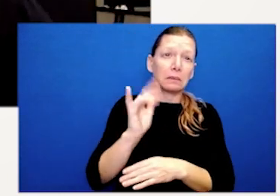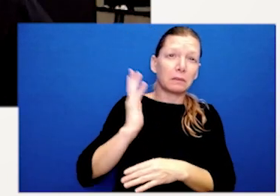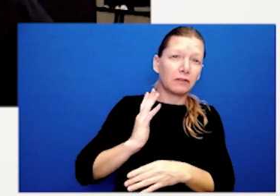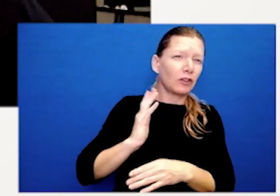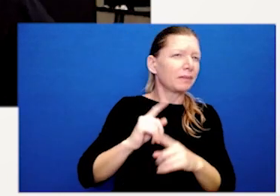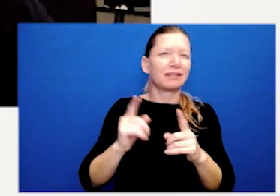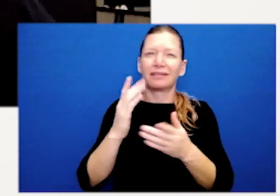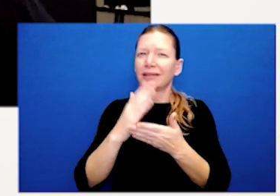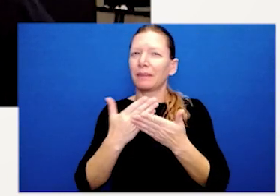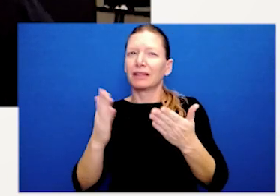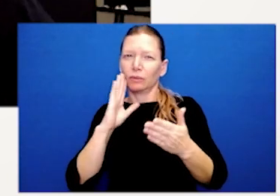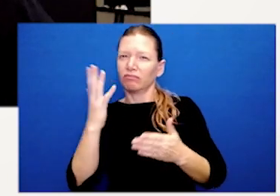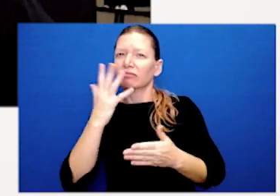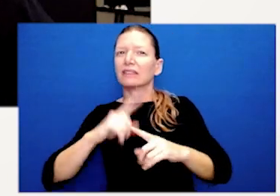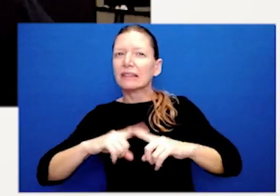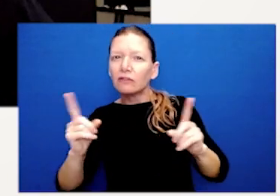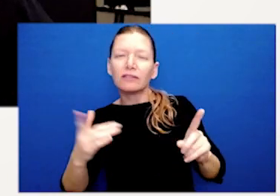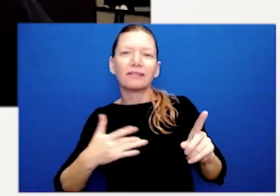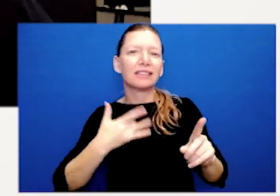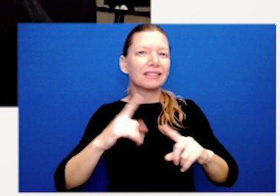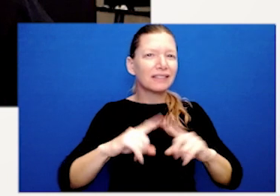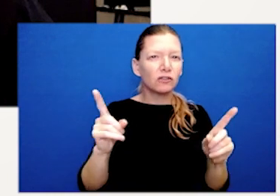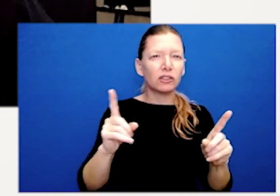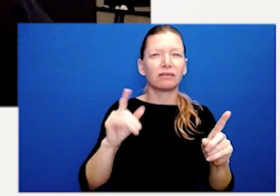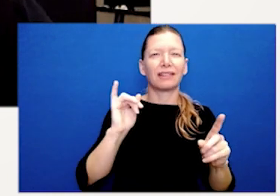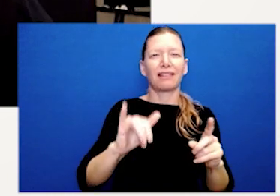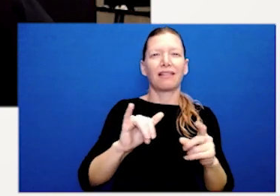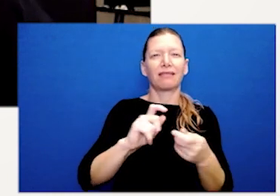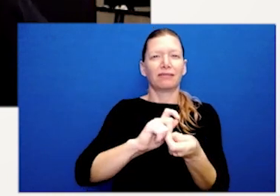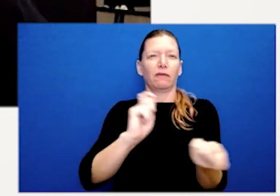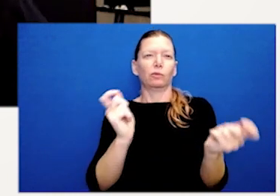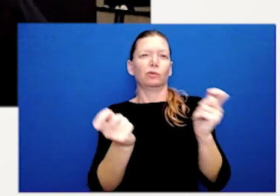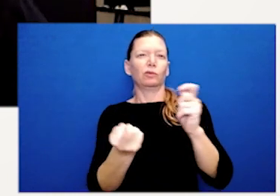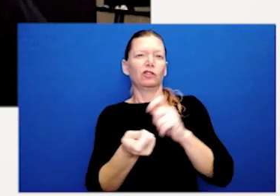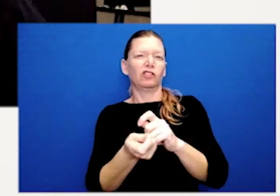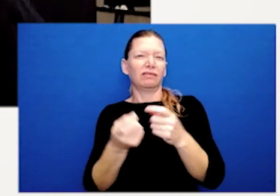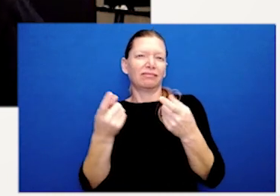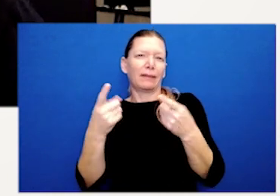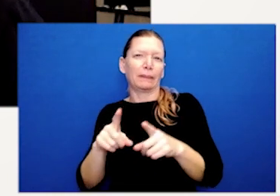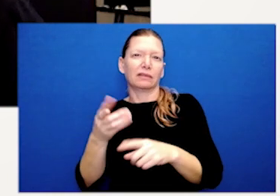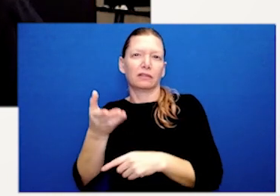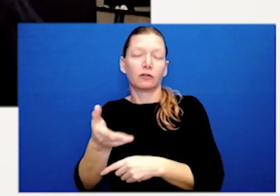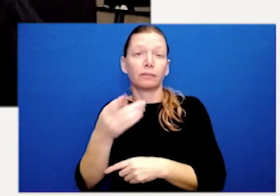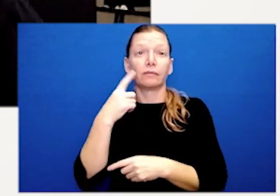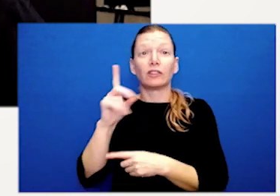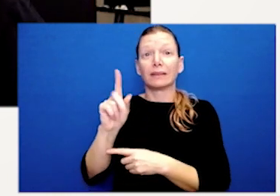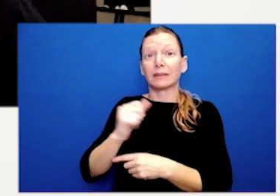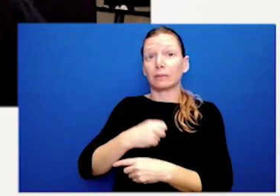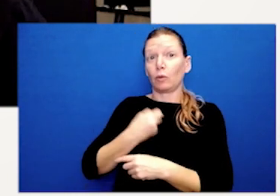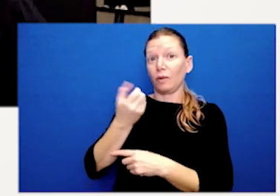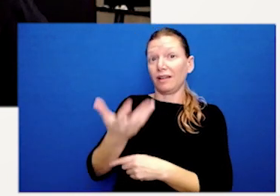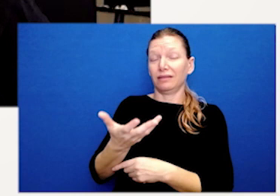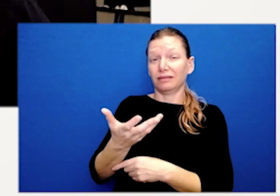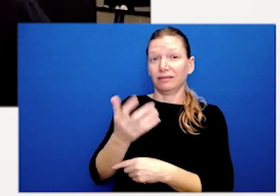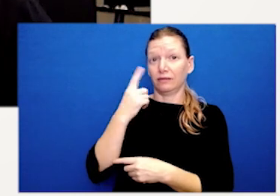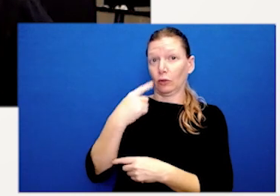some ways, but there's going to be different textures. It's going to look different, feel different. There's, there's an evolution that happens there. So I think